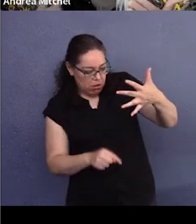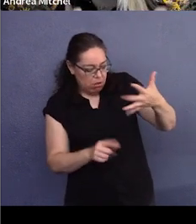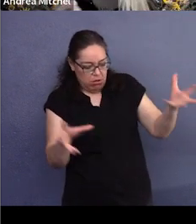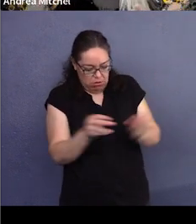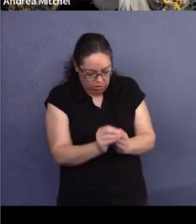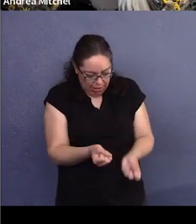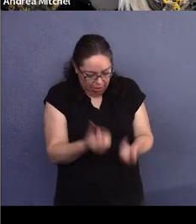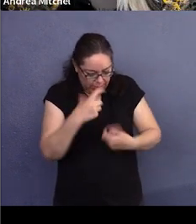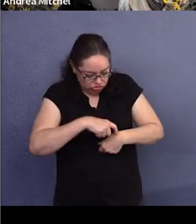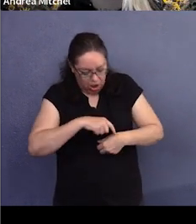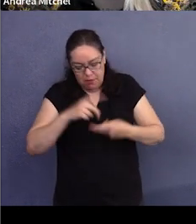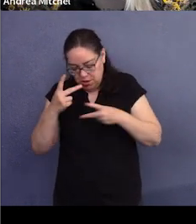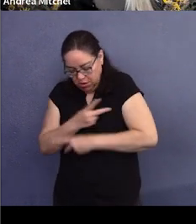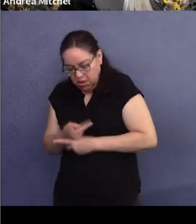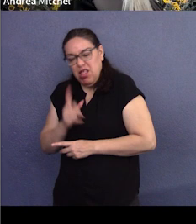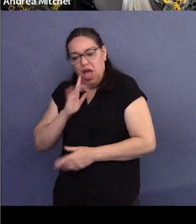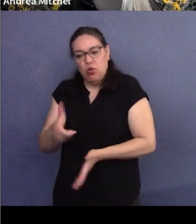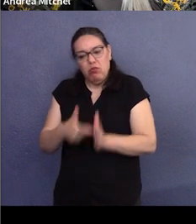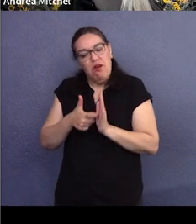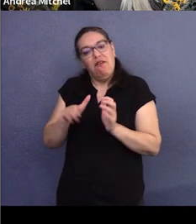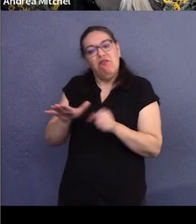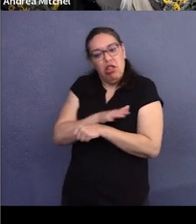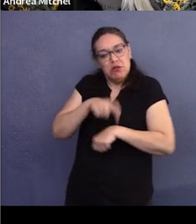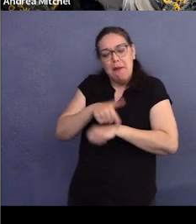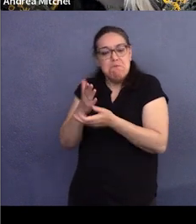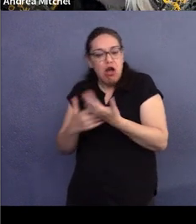think about all the things that these folks are going to do.